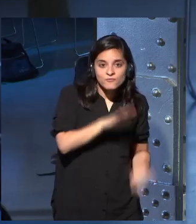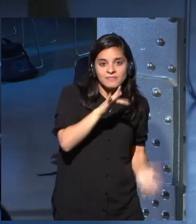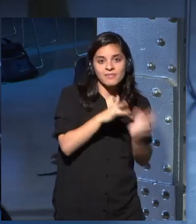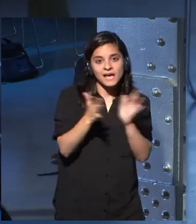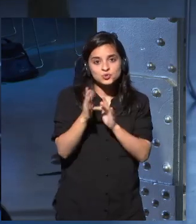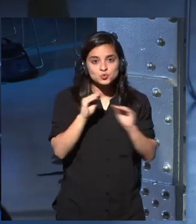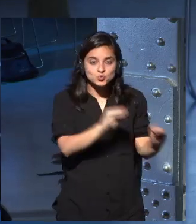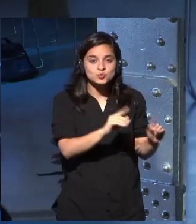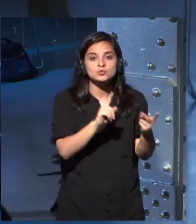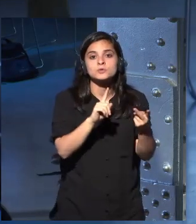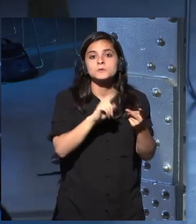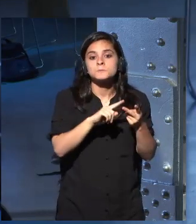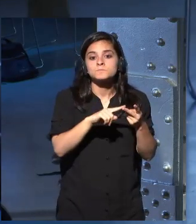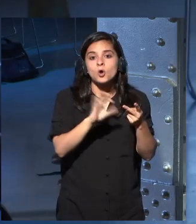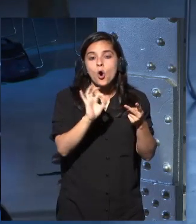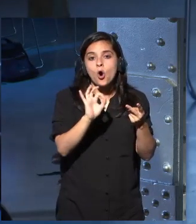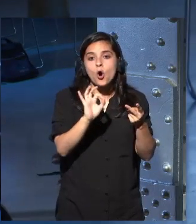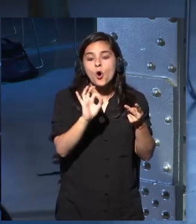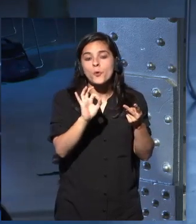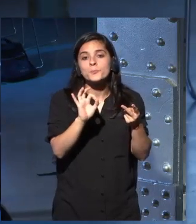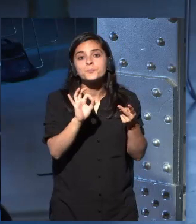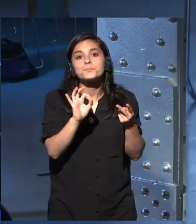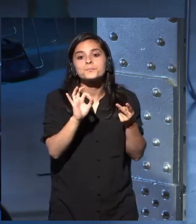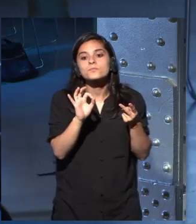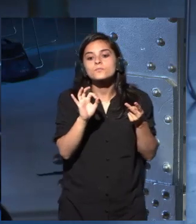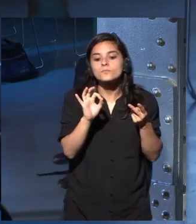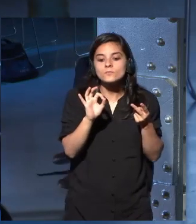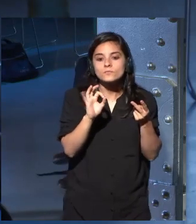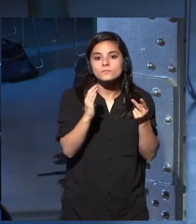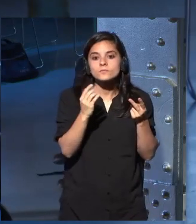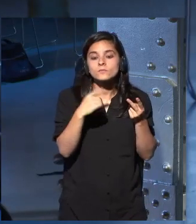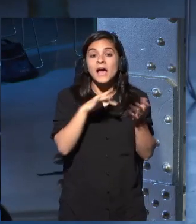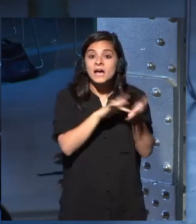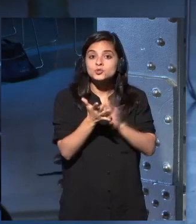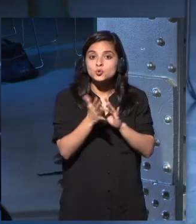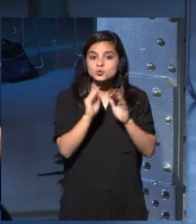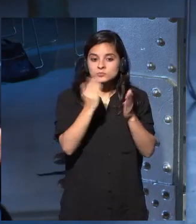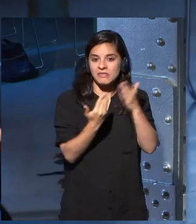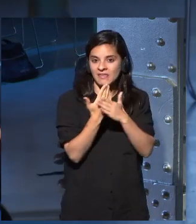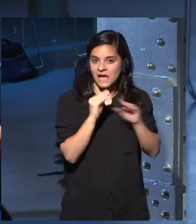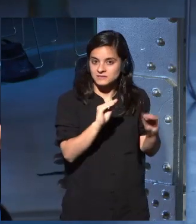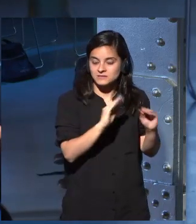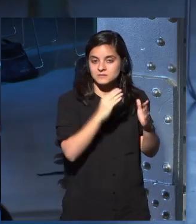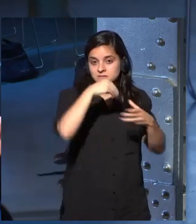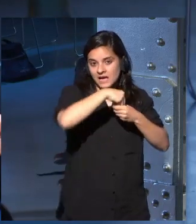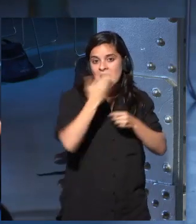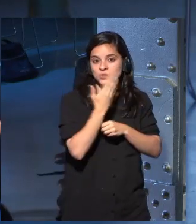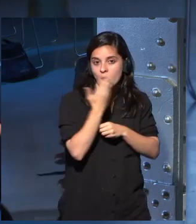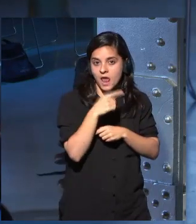of Jesus, in which people who find themselves in the next